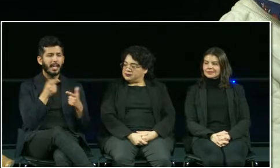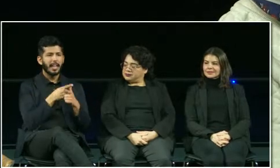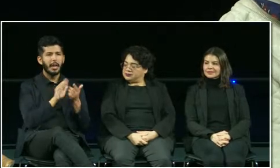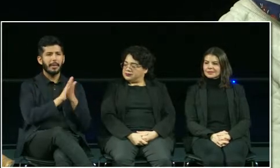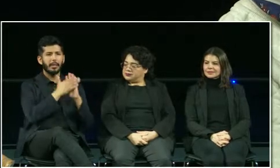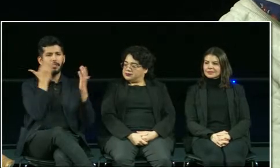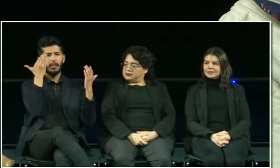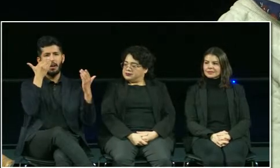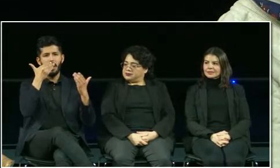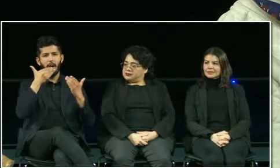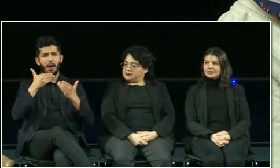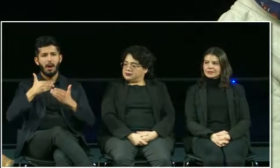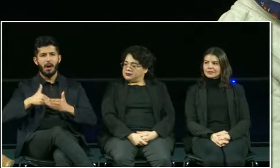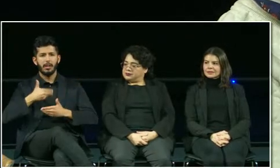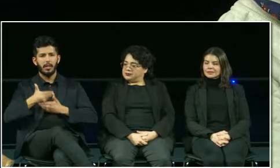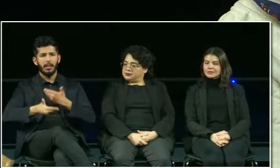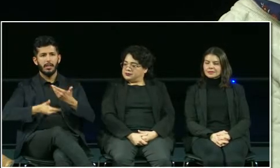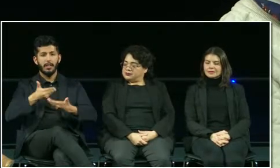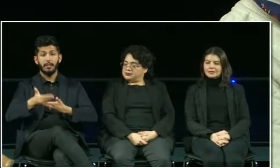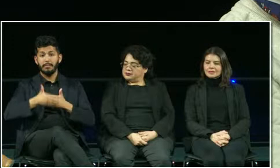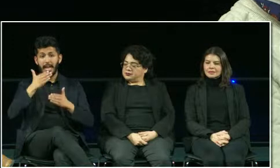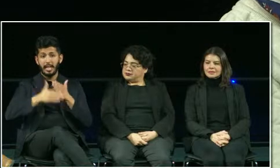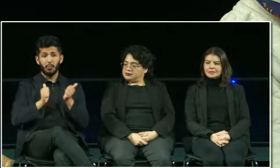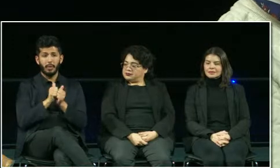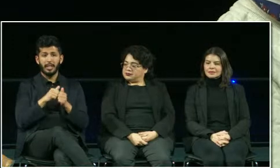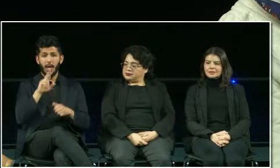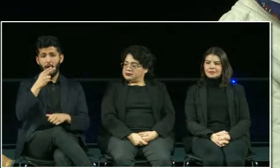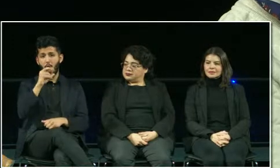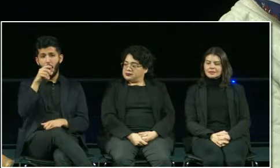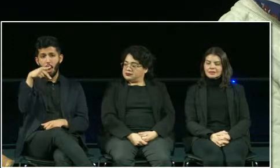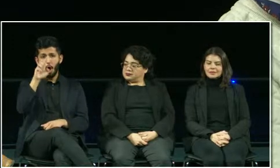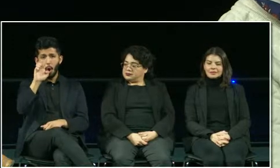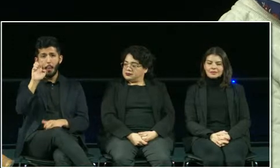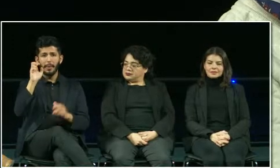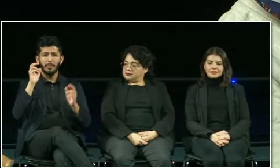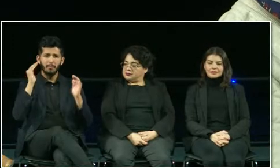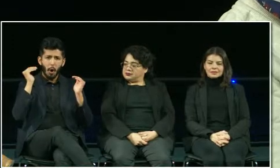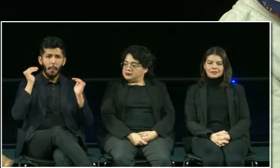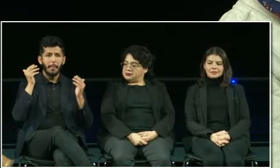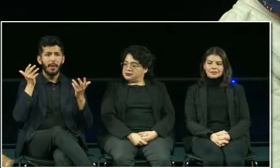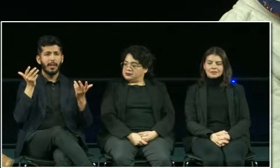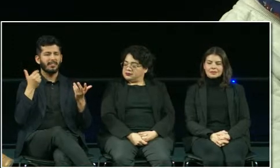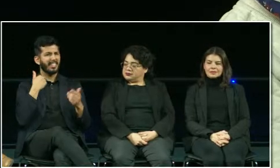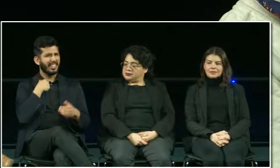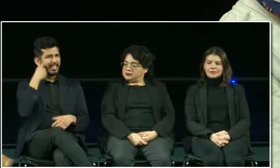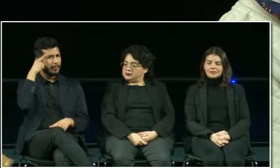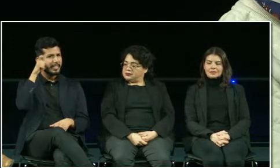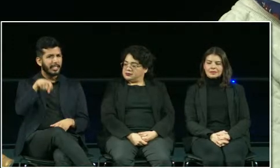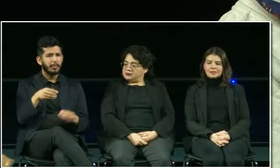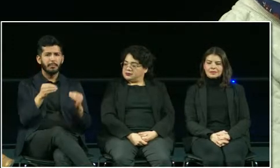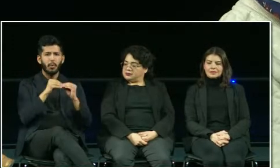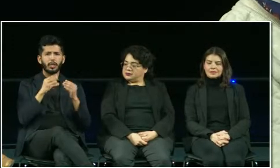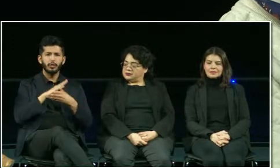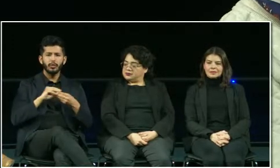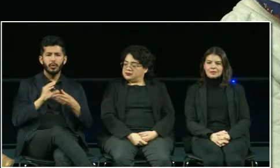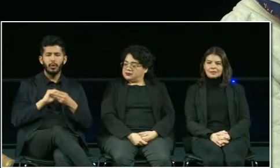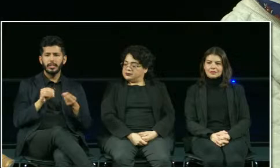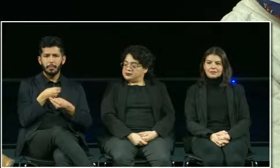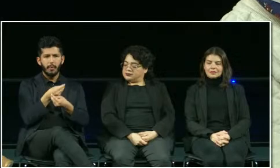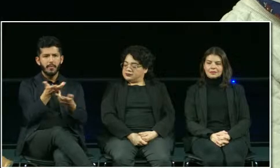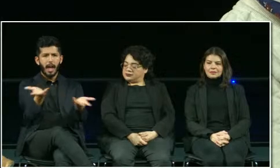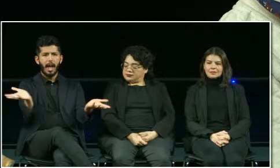dark, and it ends with a hope. And I believe we do need stories today that brings hope to